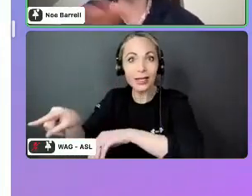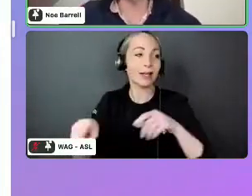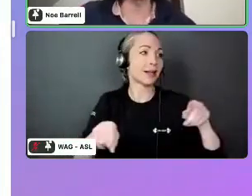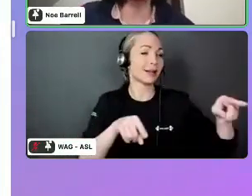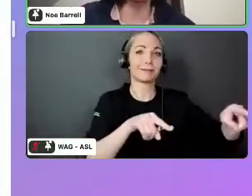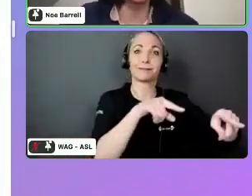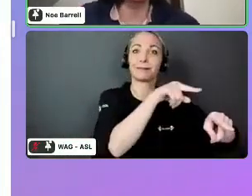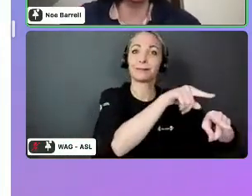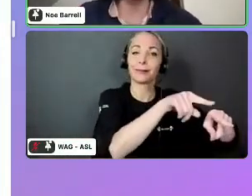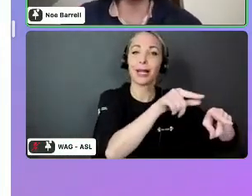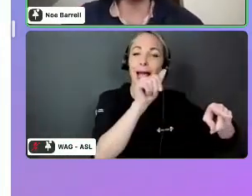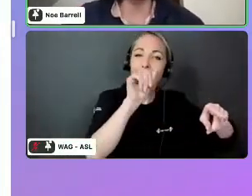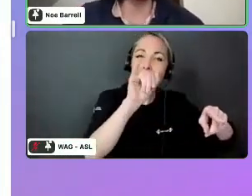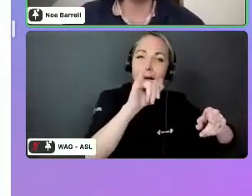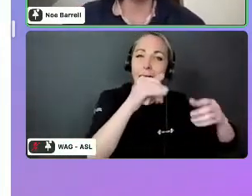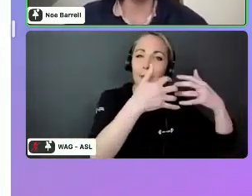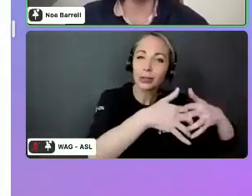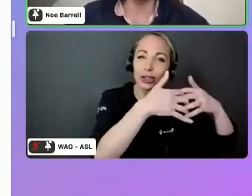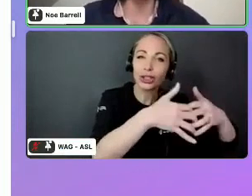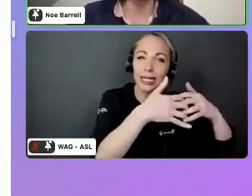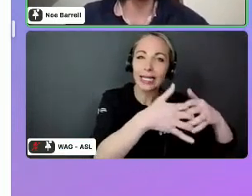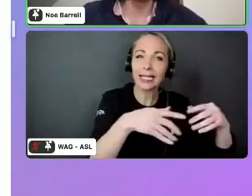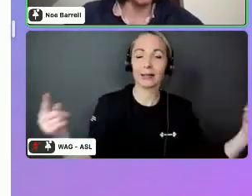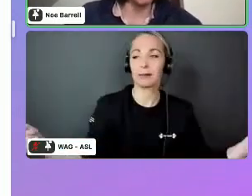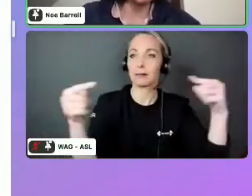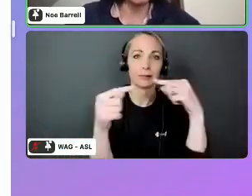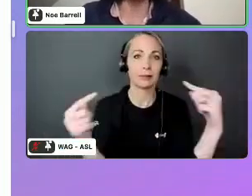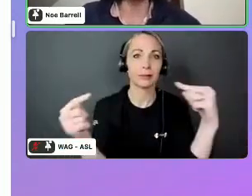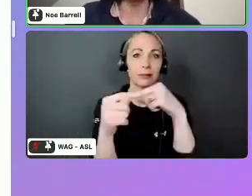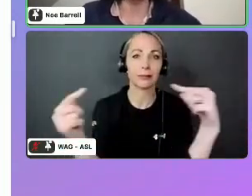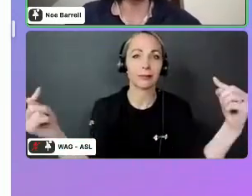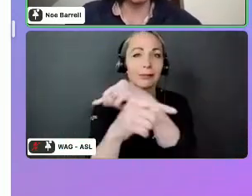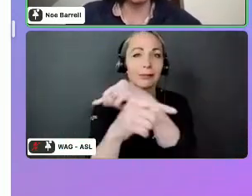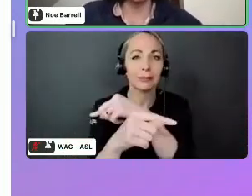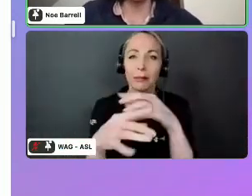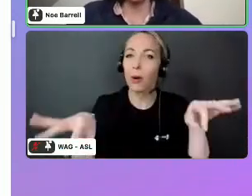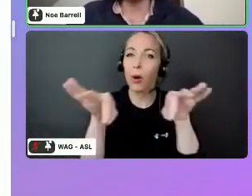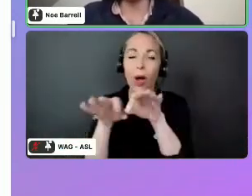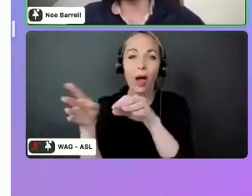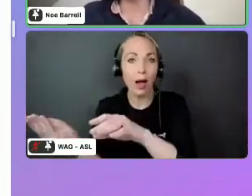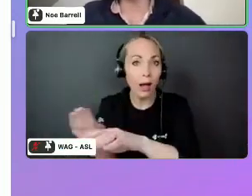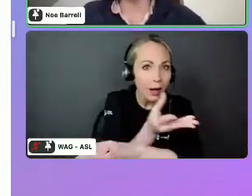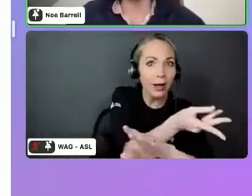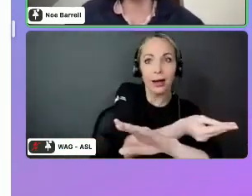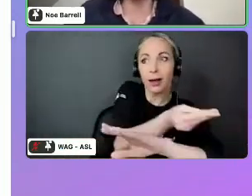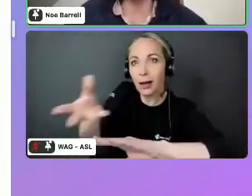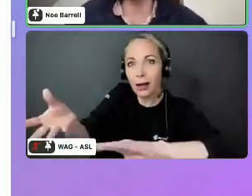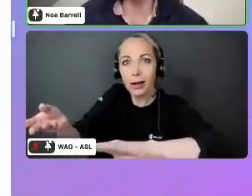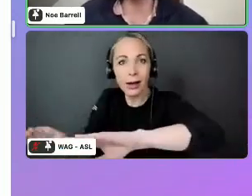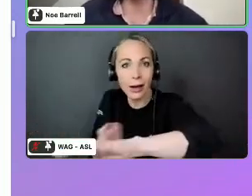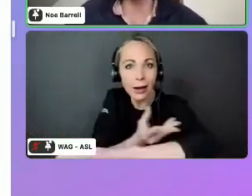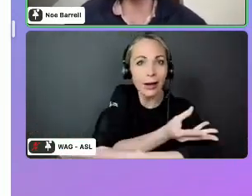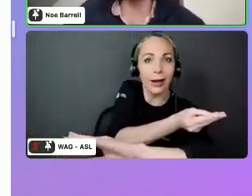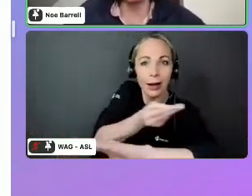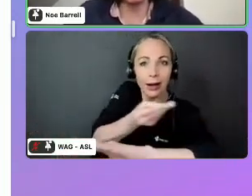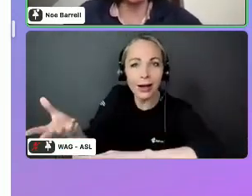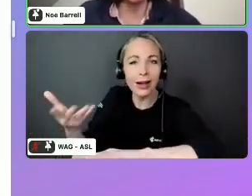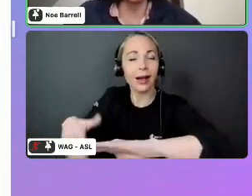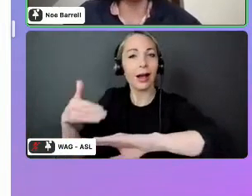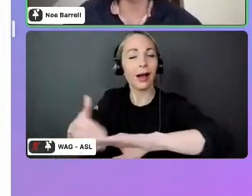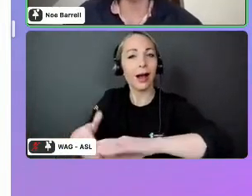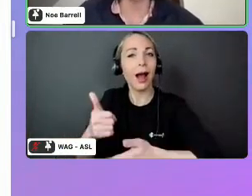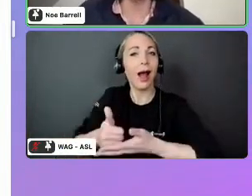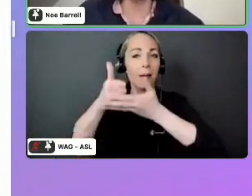specifics and the relationships that objects have to one another. We also have a team of expert human labelers that are trained in user interface